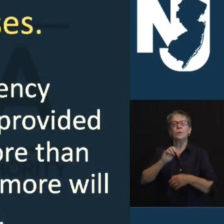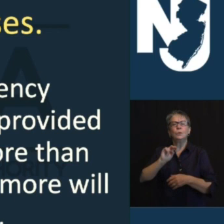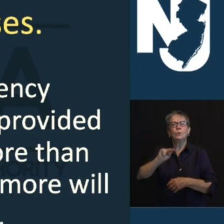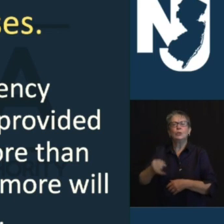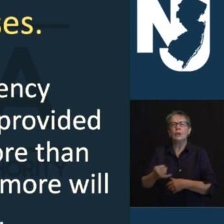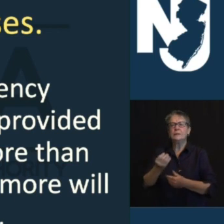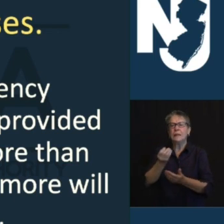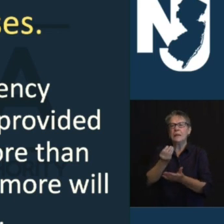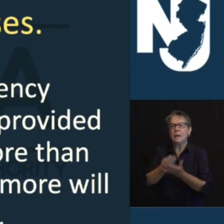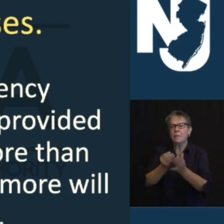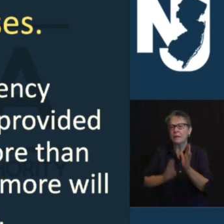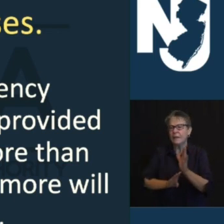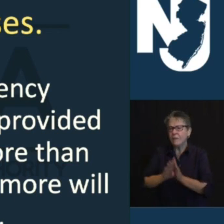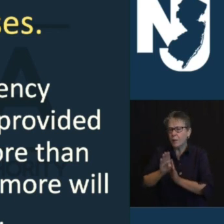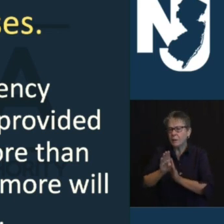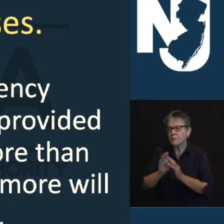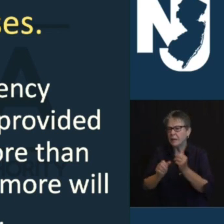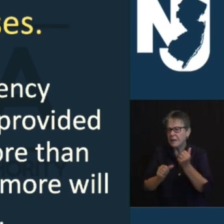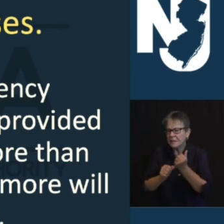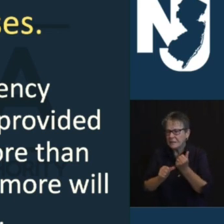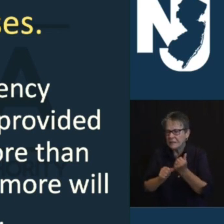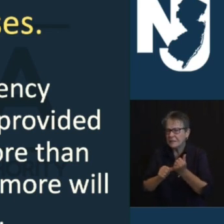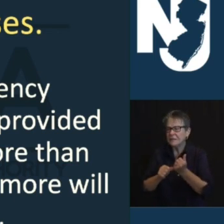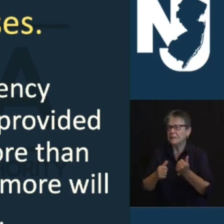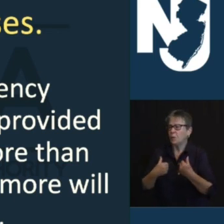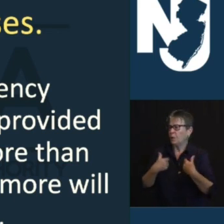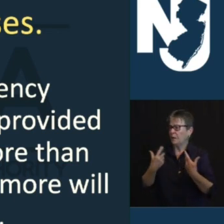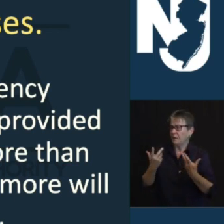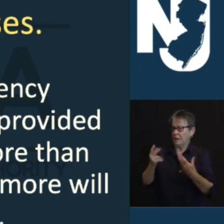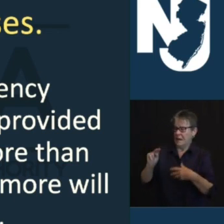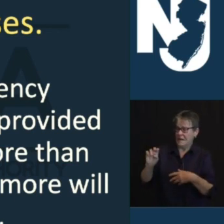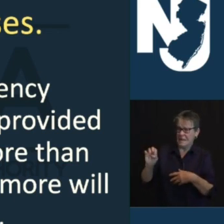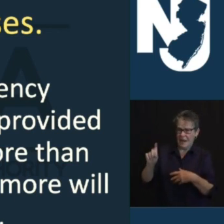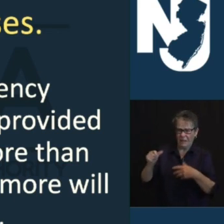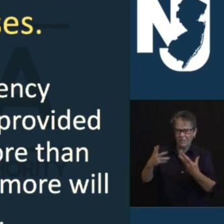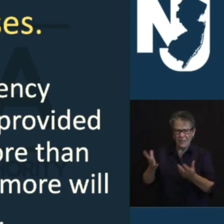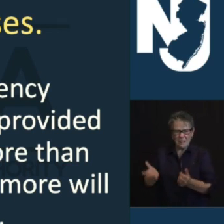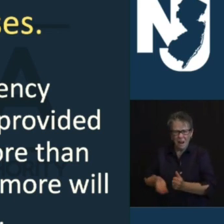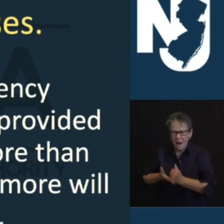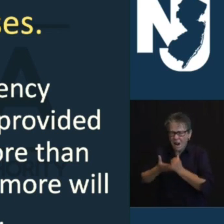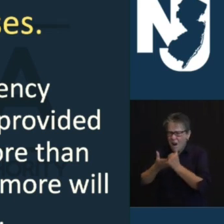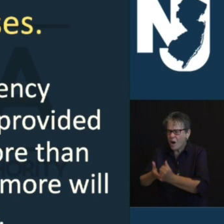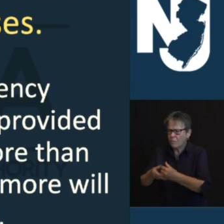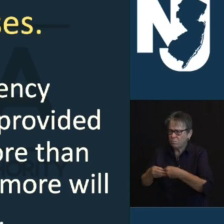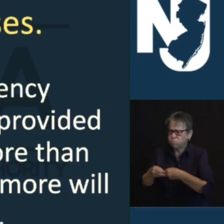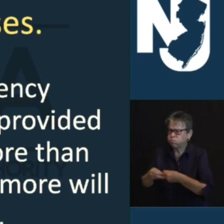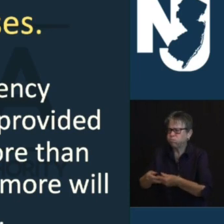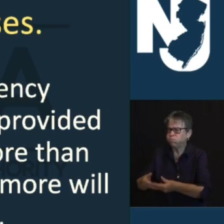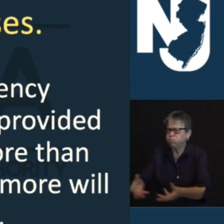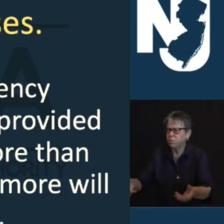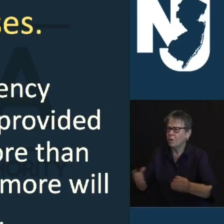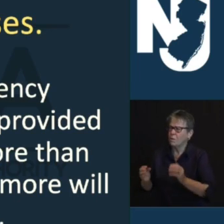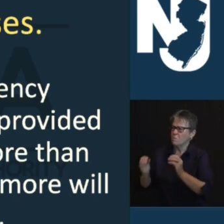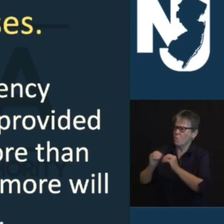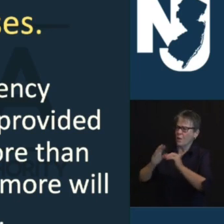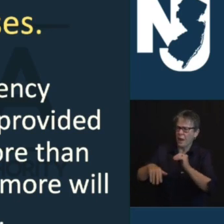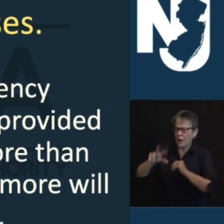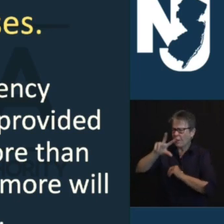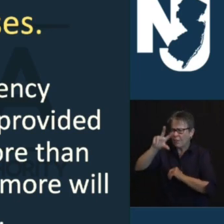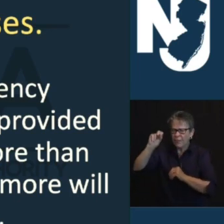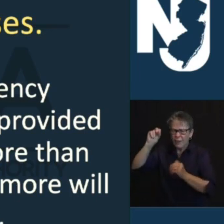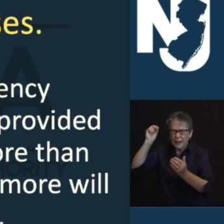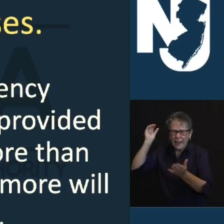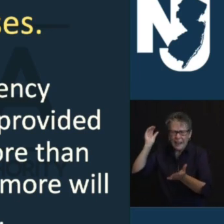30,000 businesses which it's been able to assist through its suite of COVID relief programs, whether it be direct grants, low interest